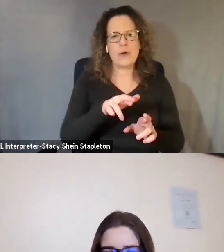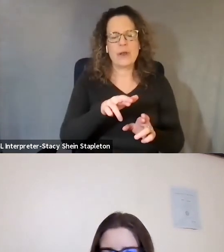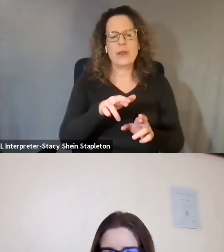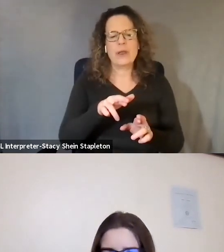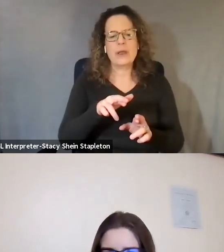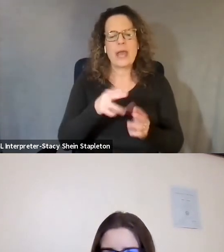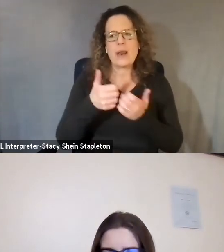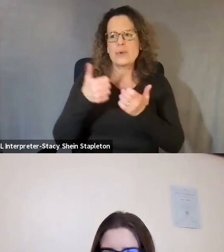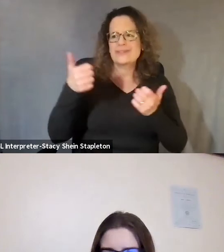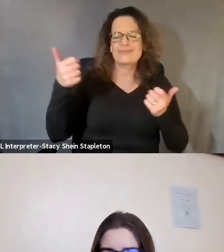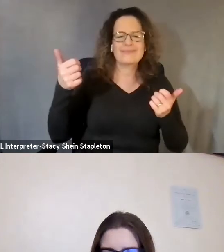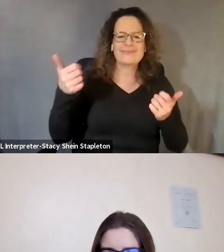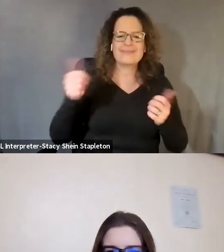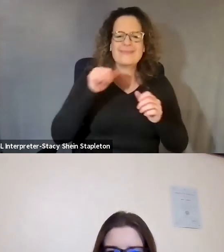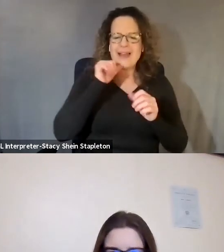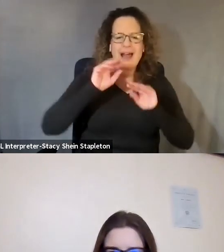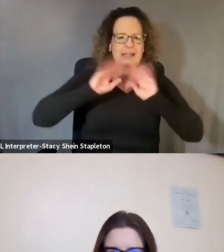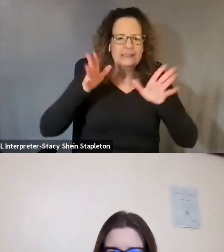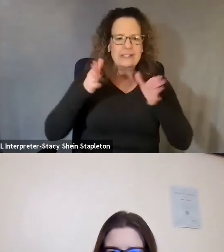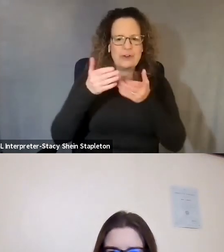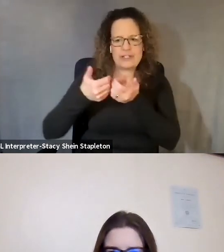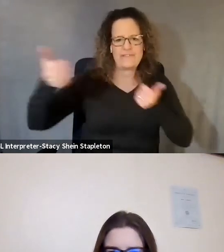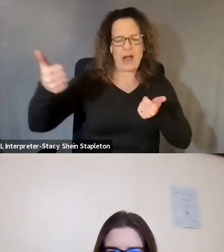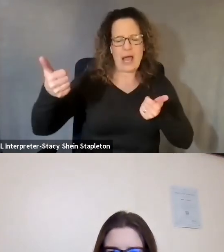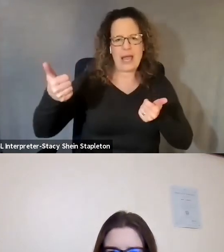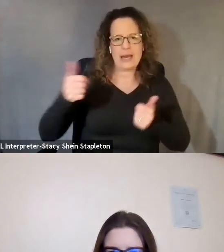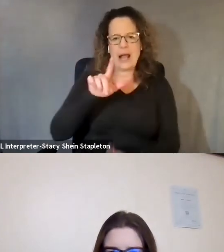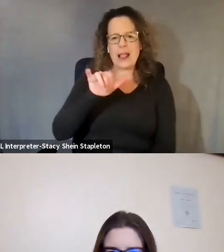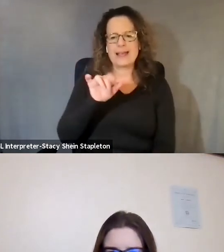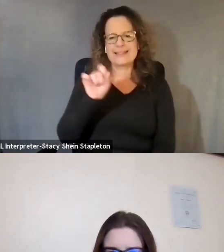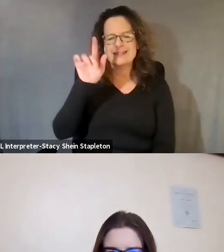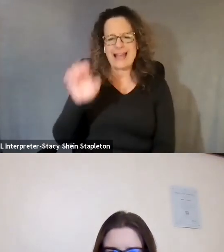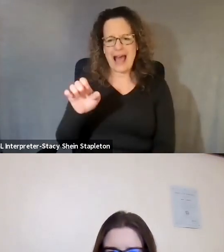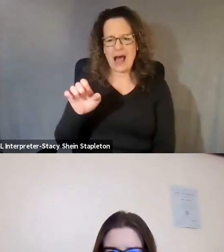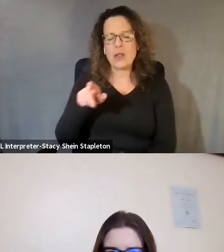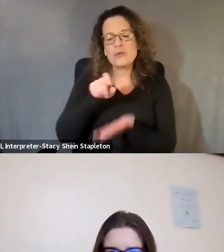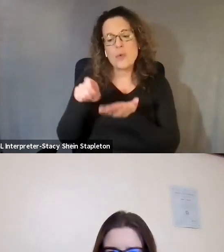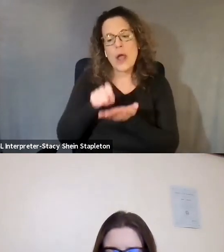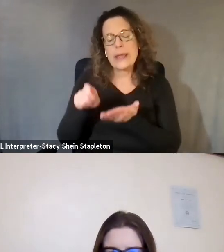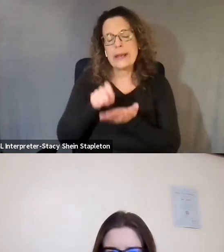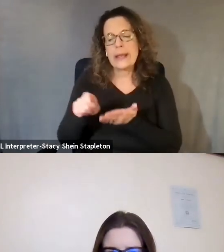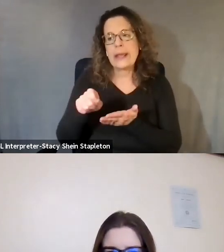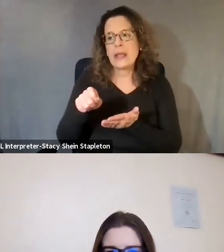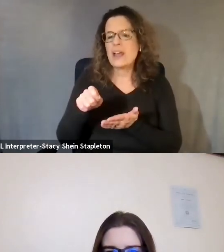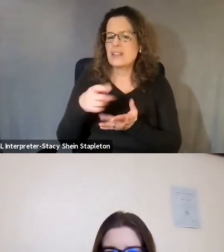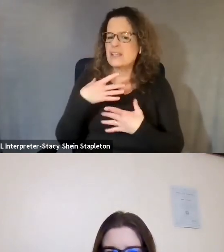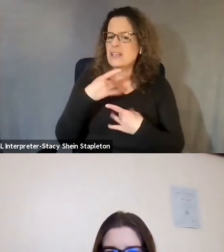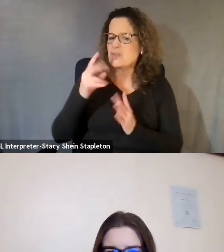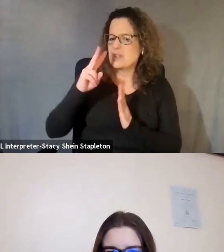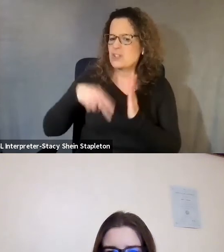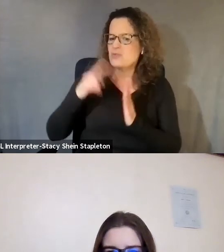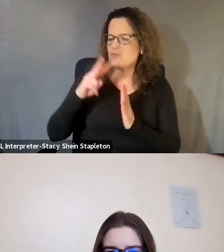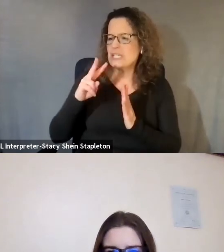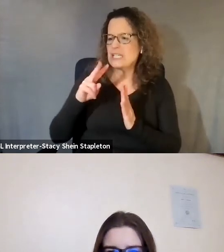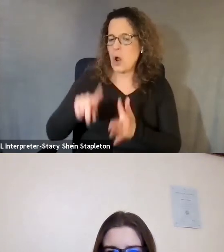from a very clear divide. In fact, LaSalle often mentions, it's fun to go back and read these accounts